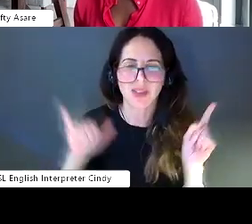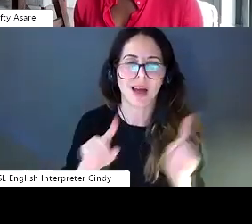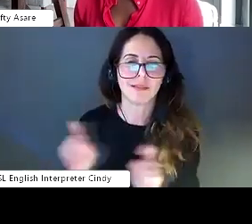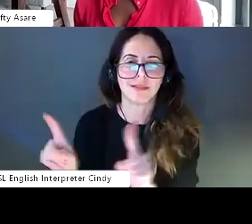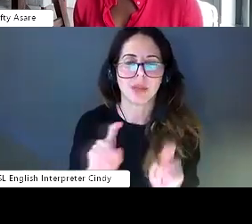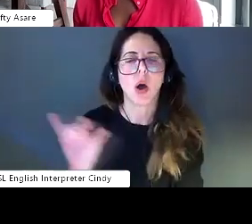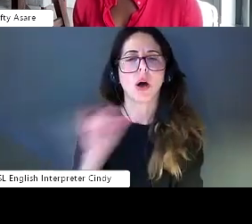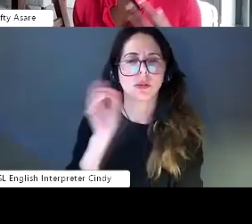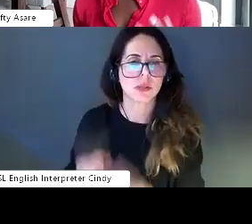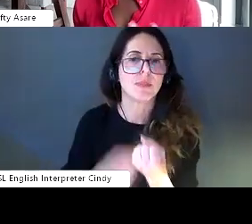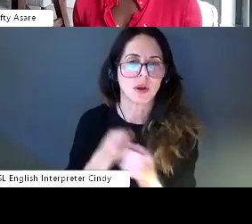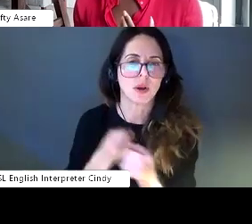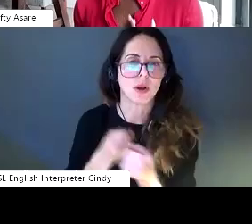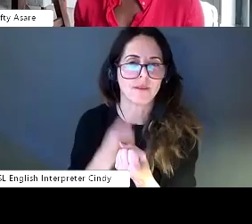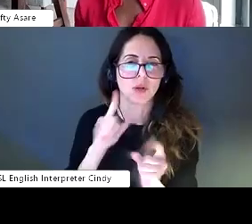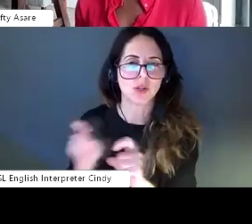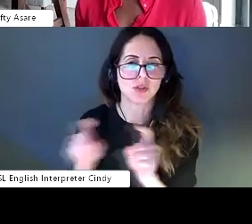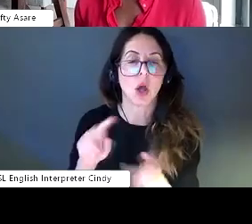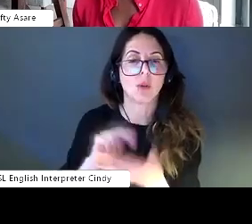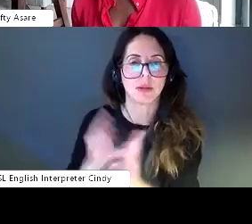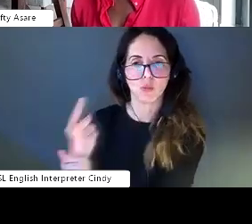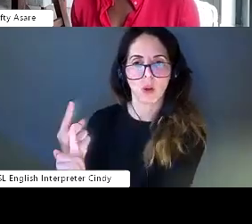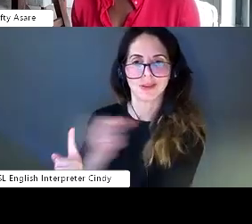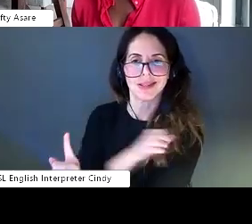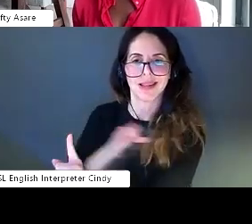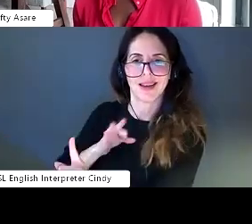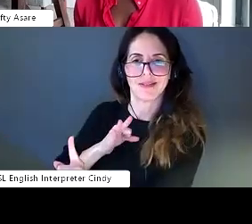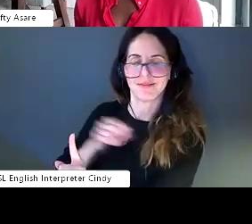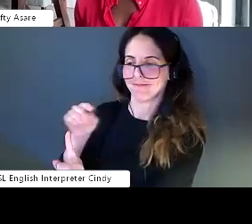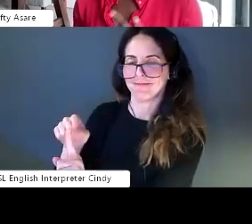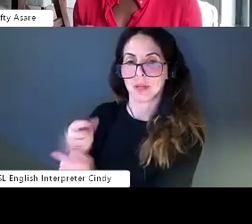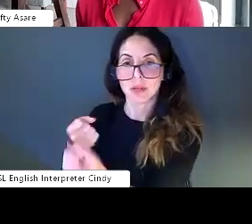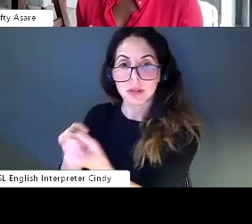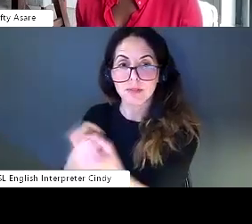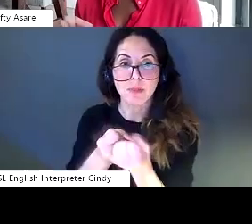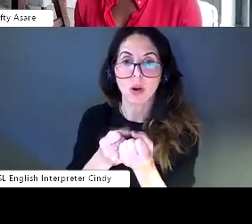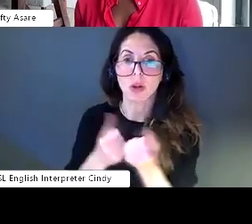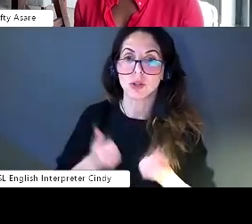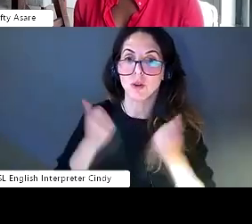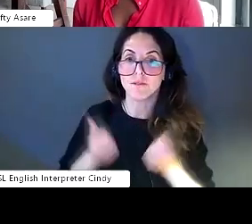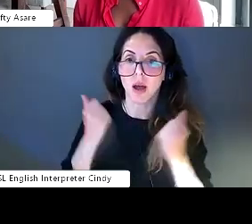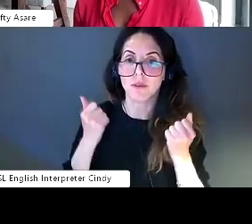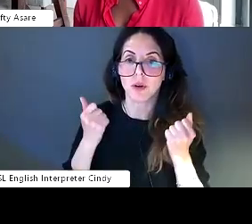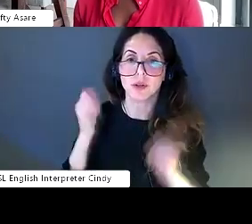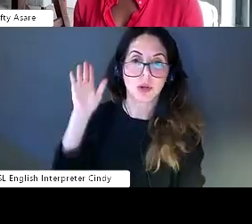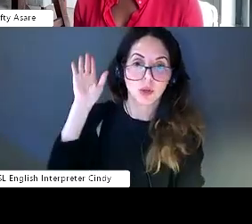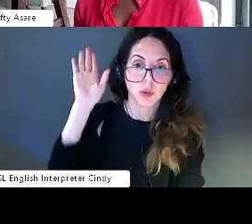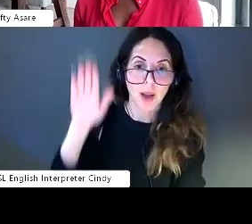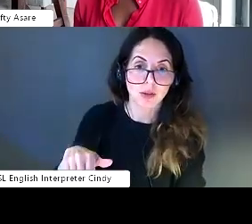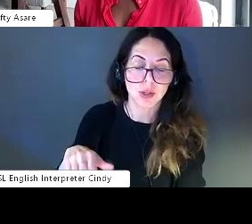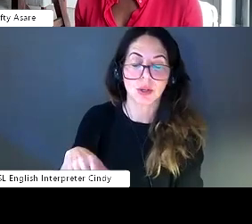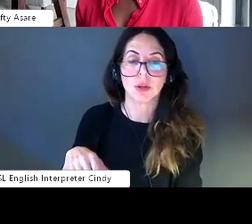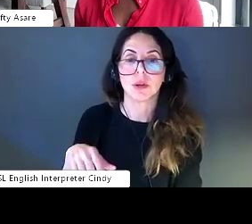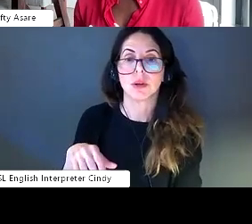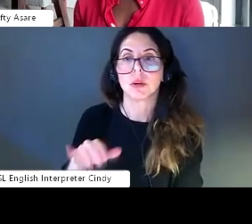survey supports, and so we had a dedicated staff member to support survivors throughout with regards